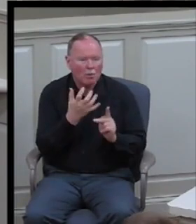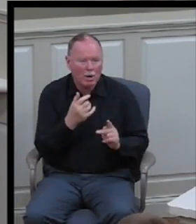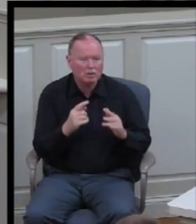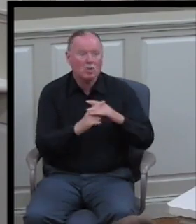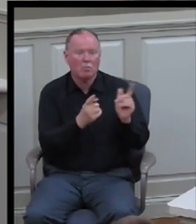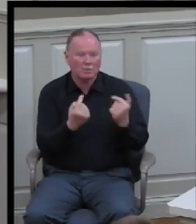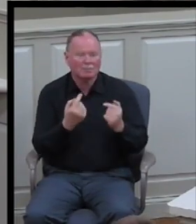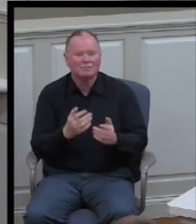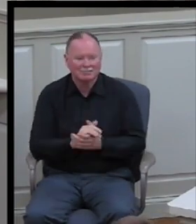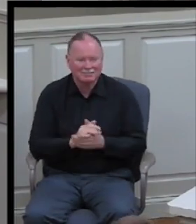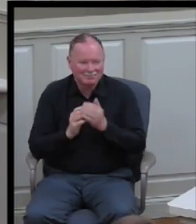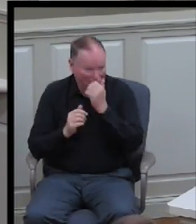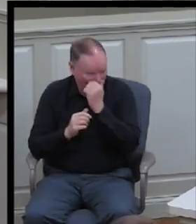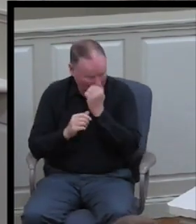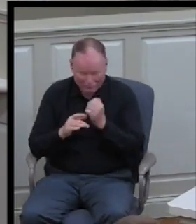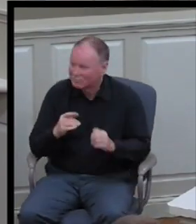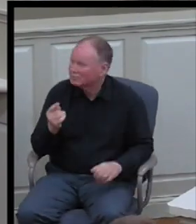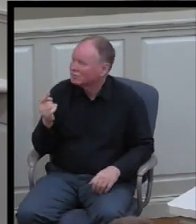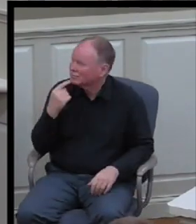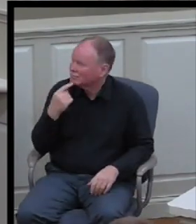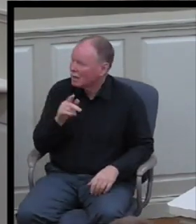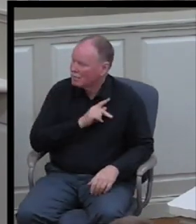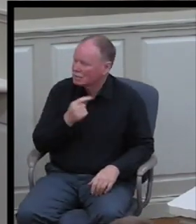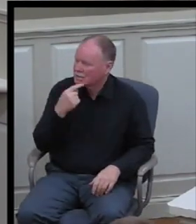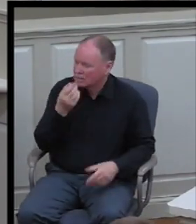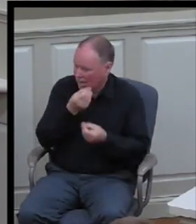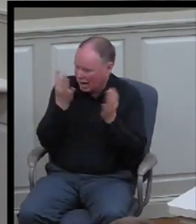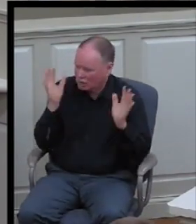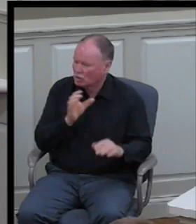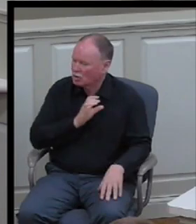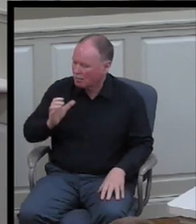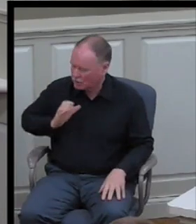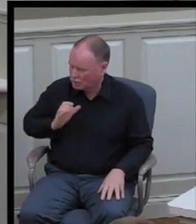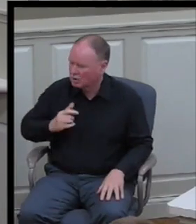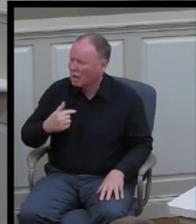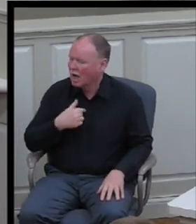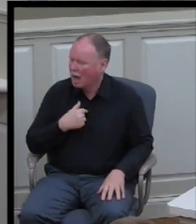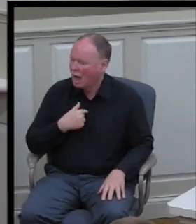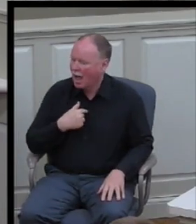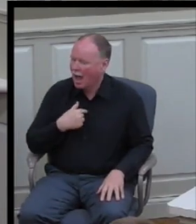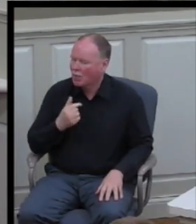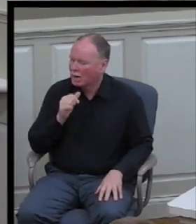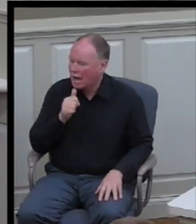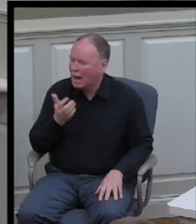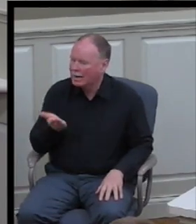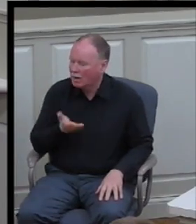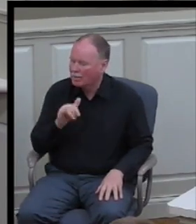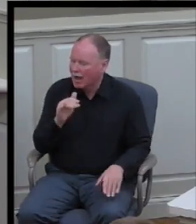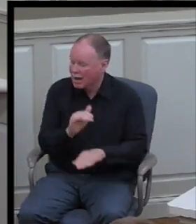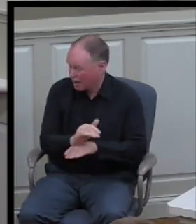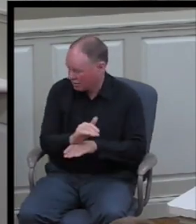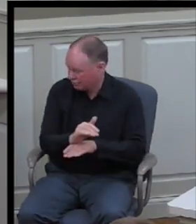up. I need to let the commission know that I will not be here that